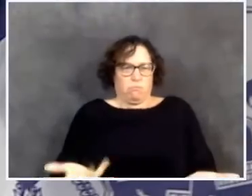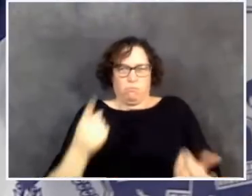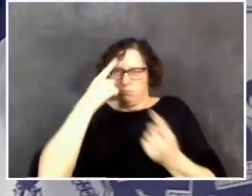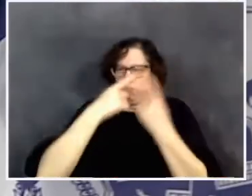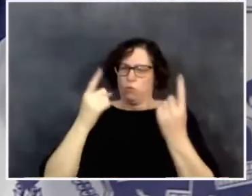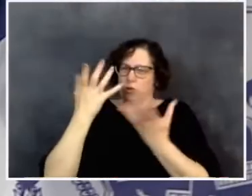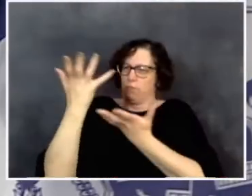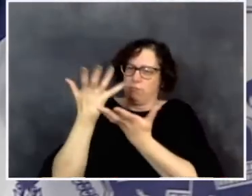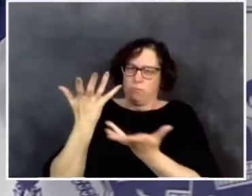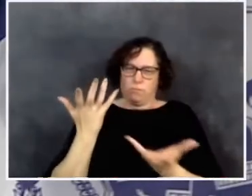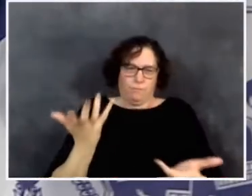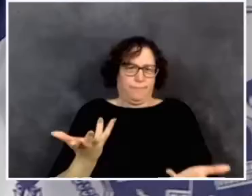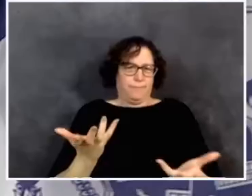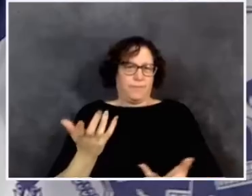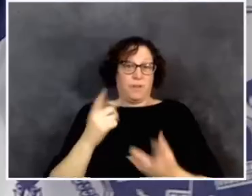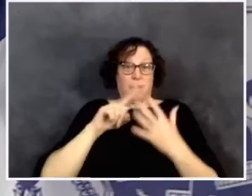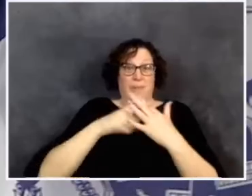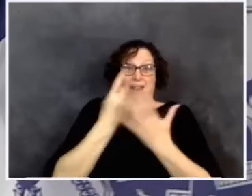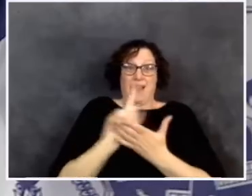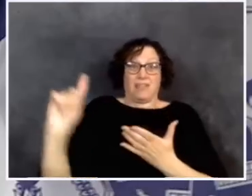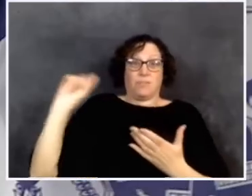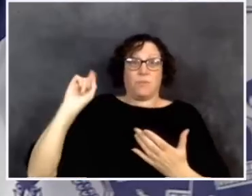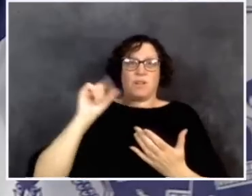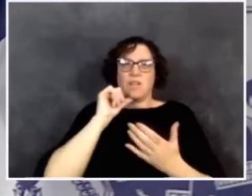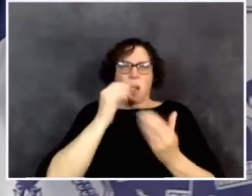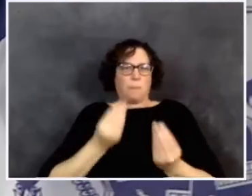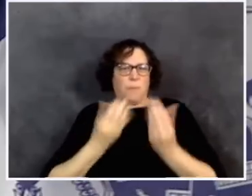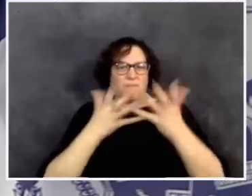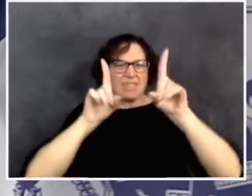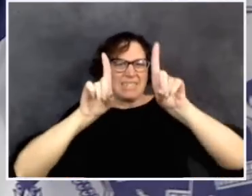get us the testing we needed. But over a